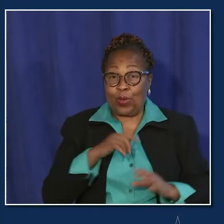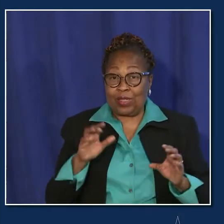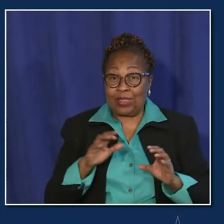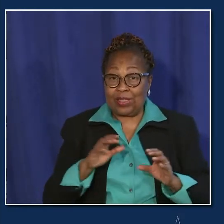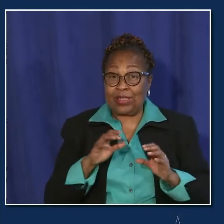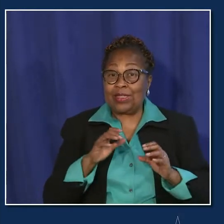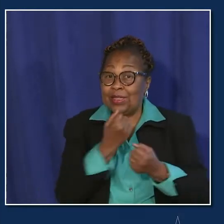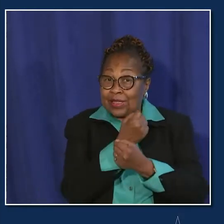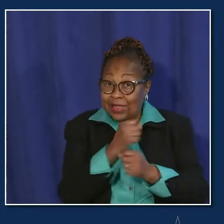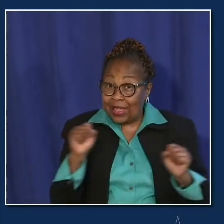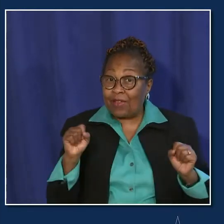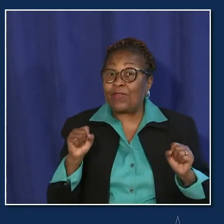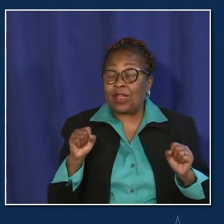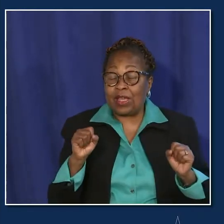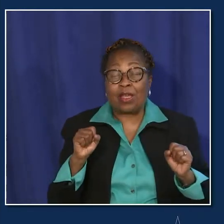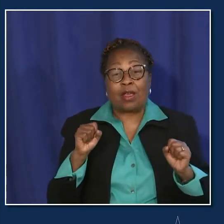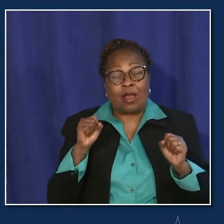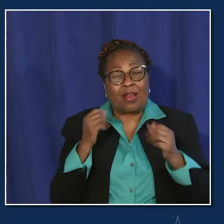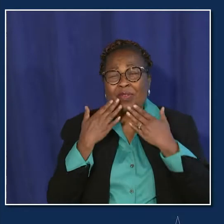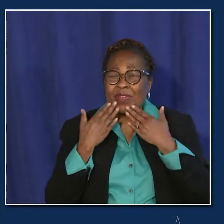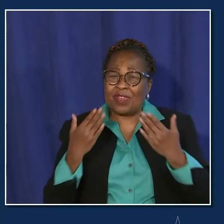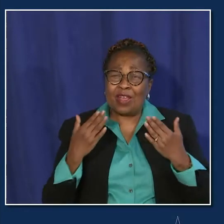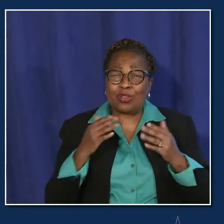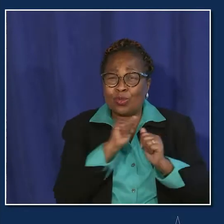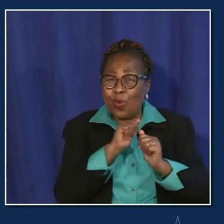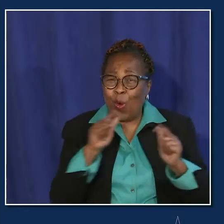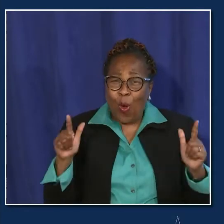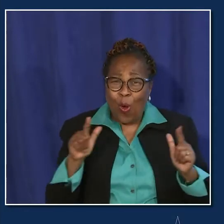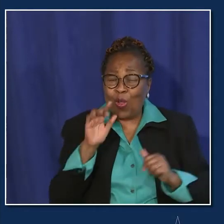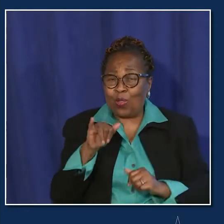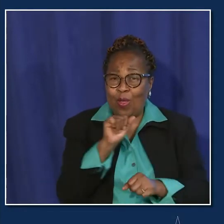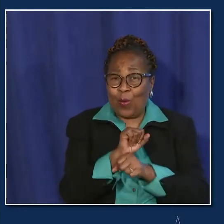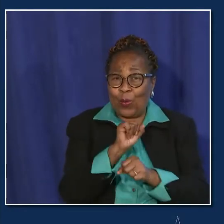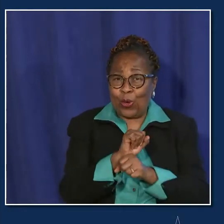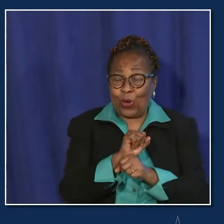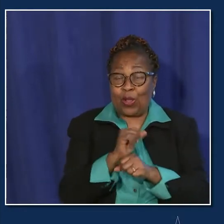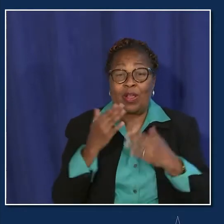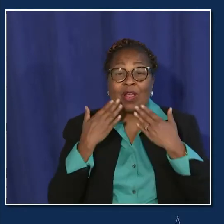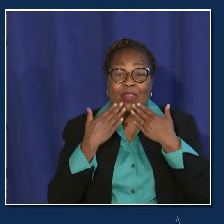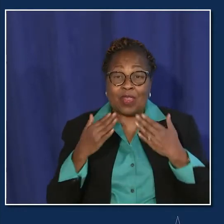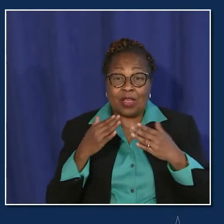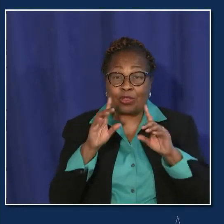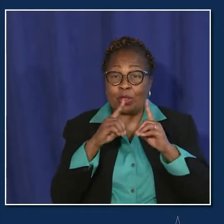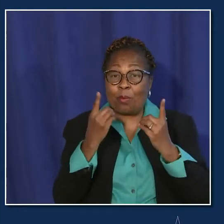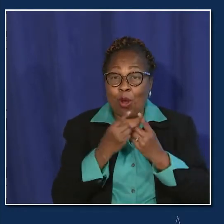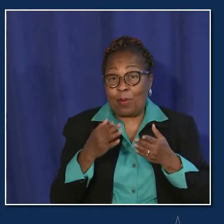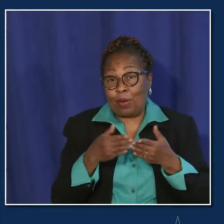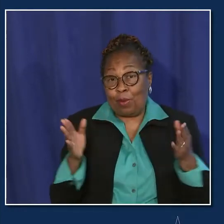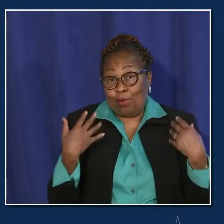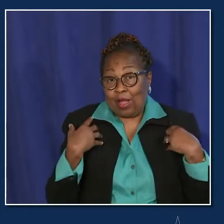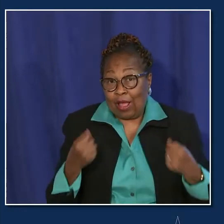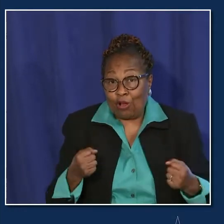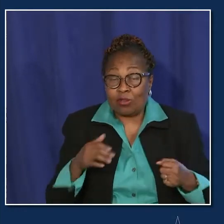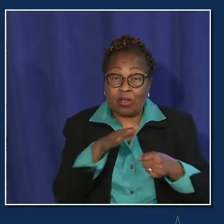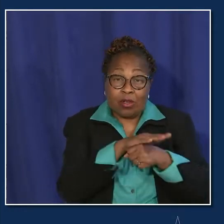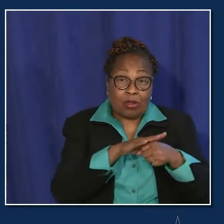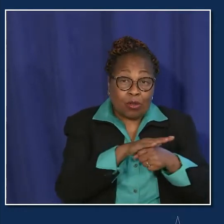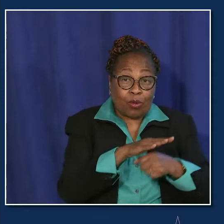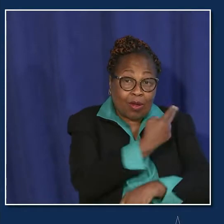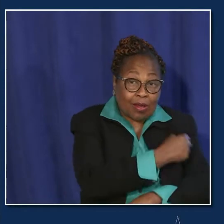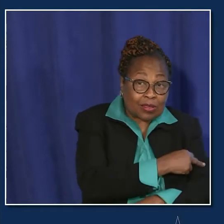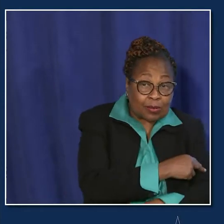safely reopening thanks to all of that work, and particularly thanks to our Department of Public Health, our local healthcare providers,